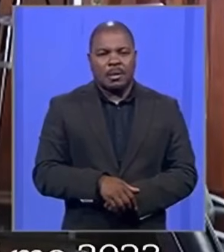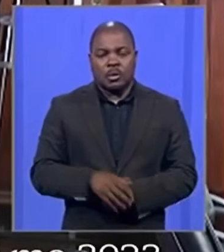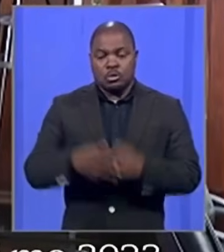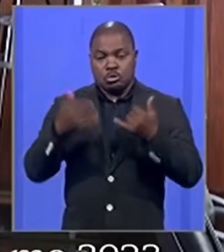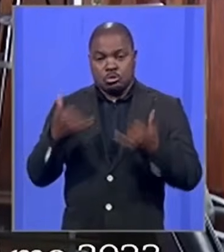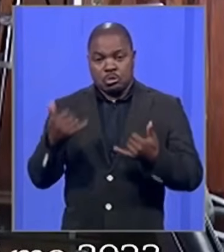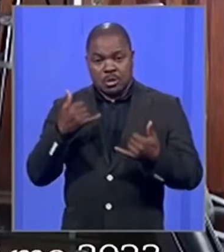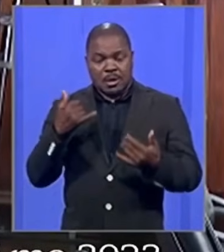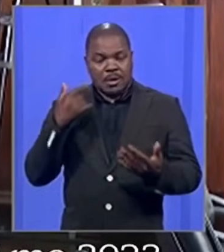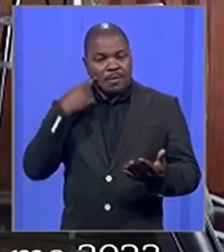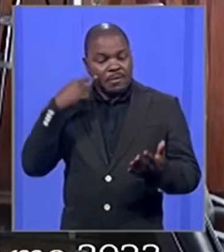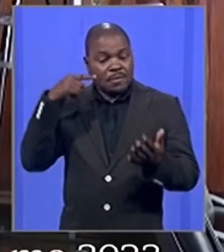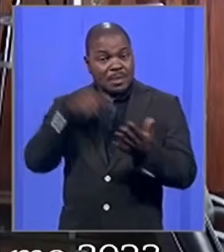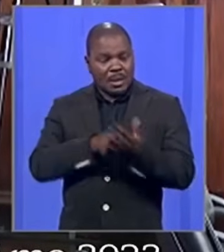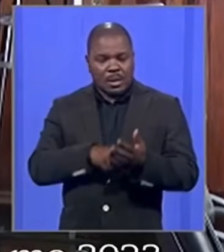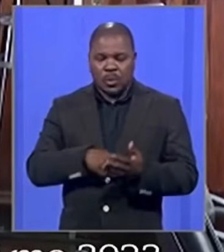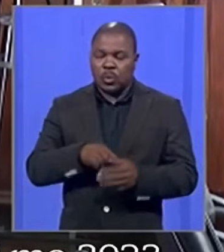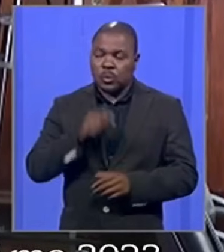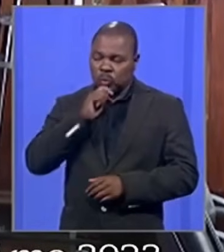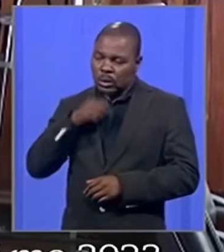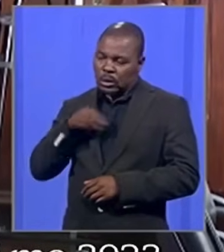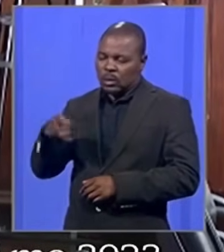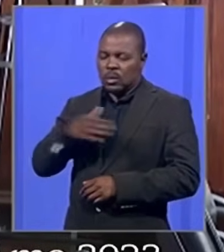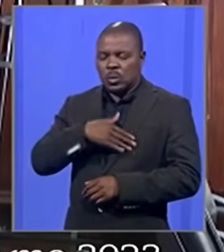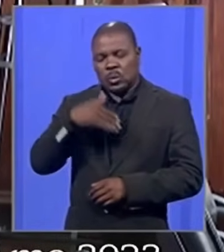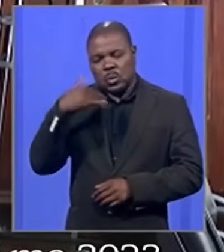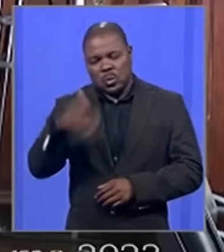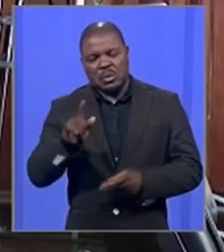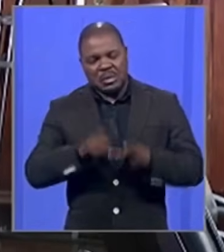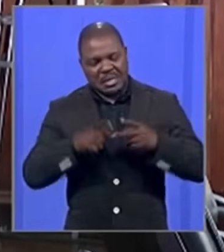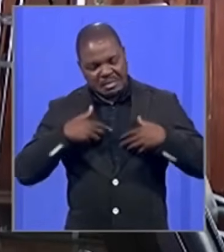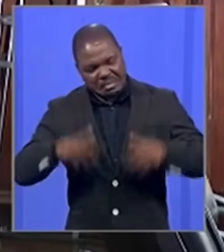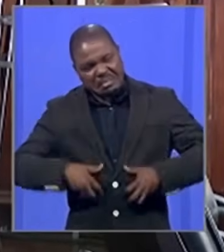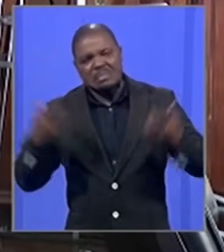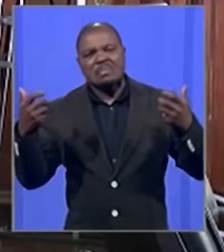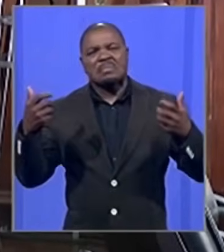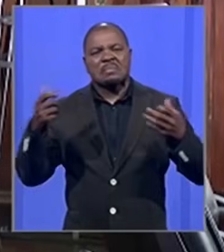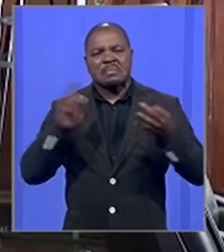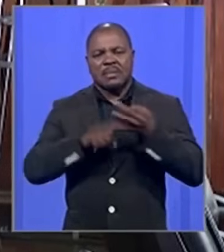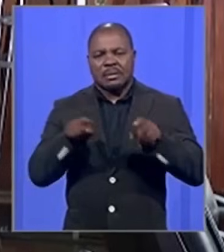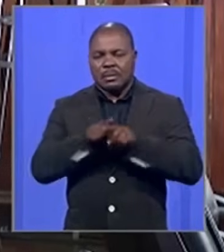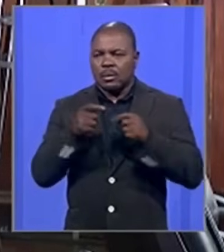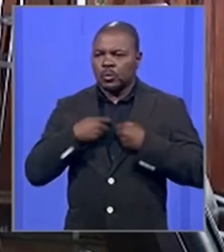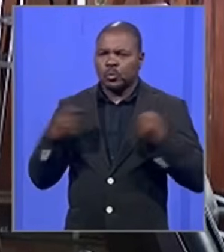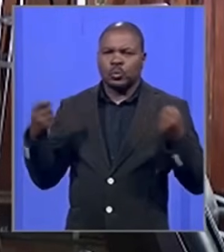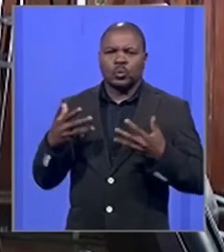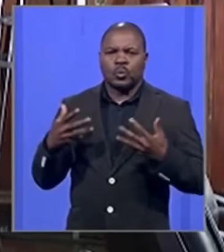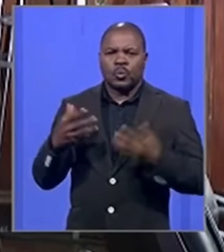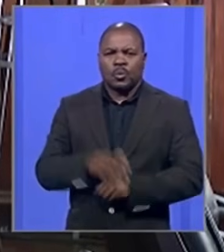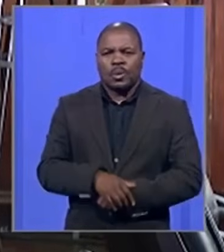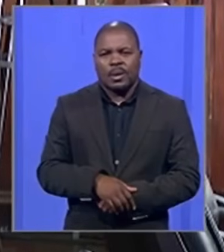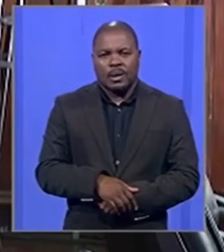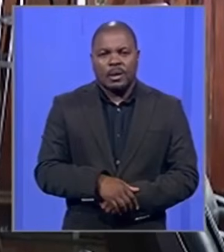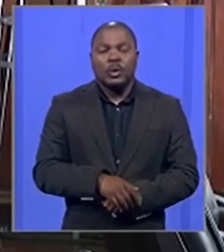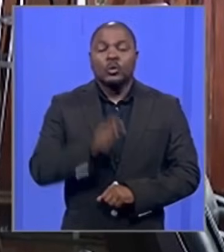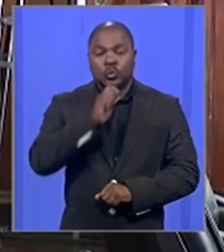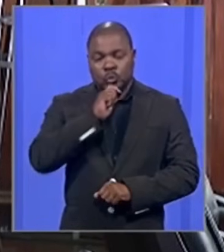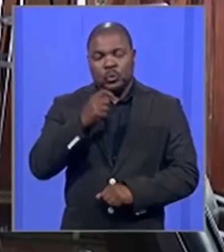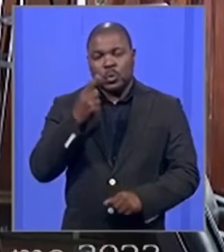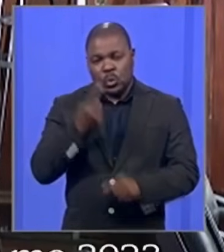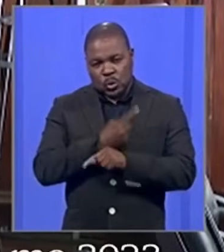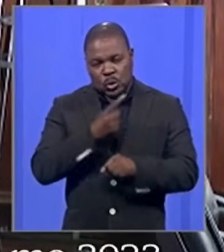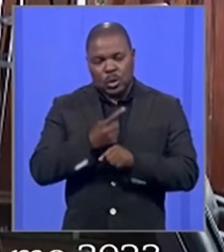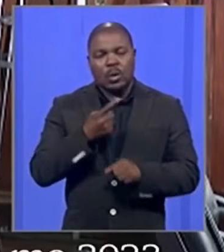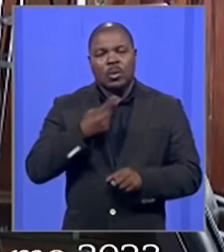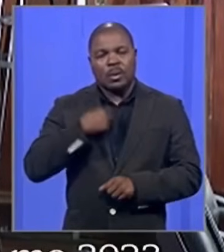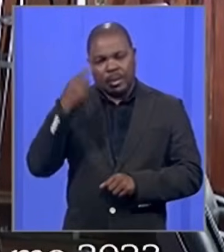jeno bo bohloko bo a halefisa ebile bo a tshosa. Ke nnete ka dinako tse ngata ne re